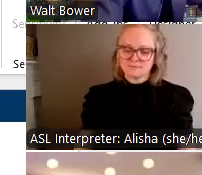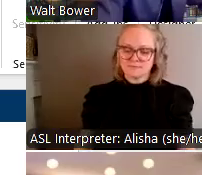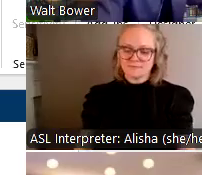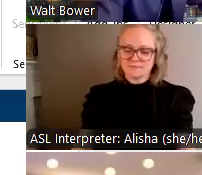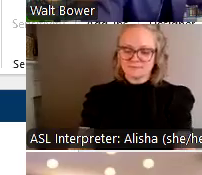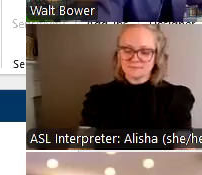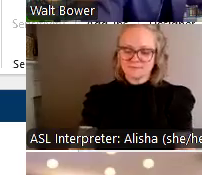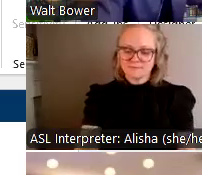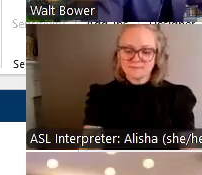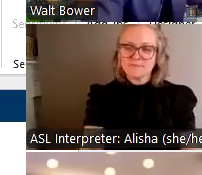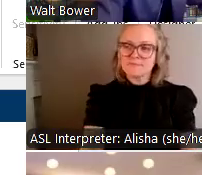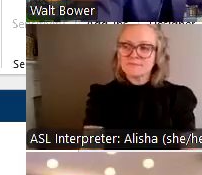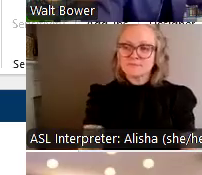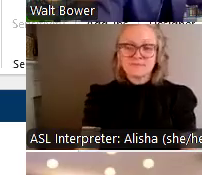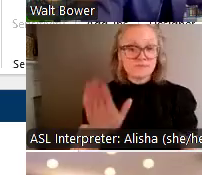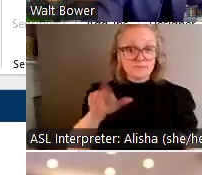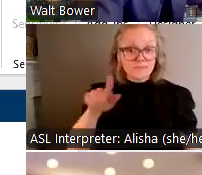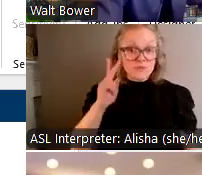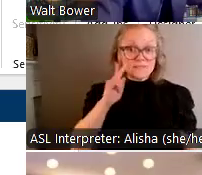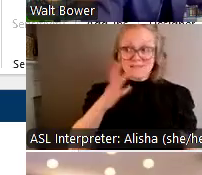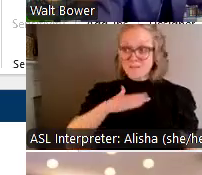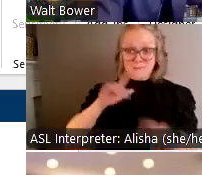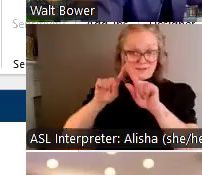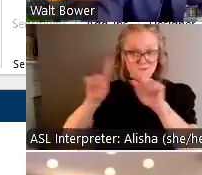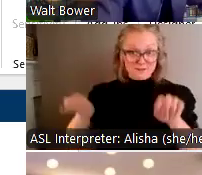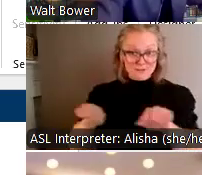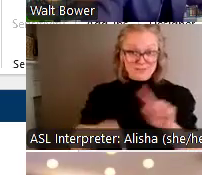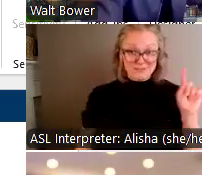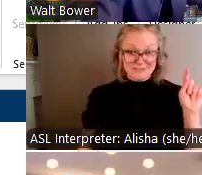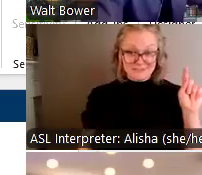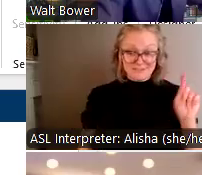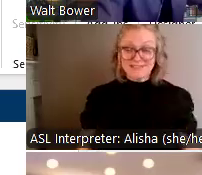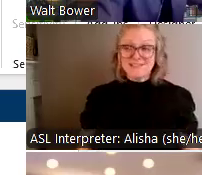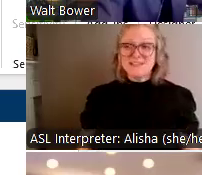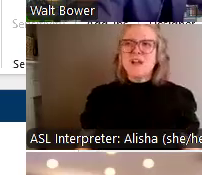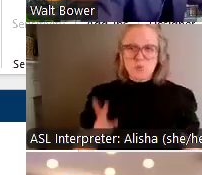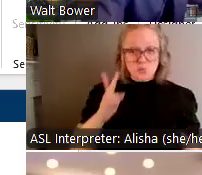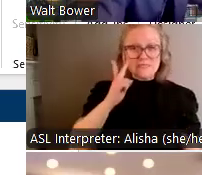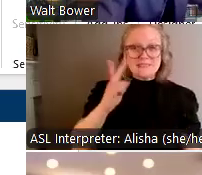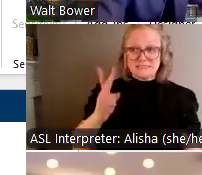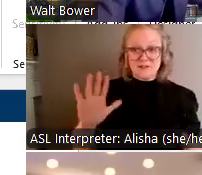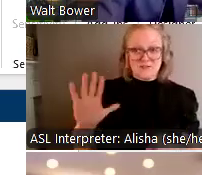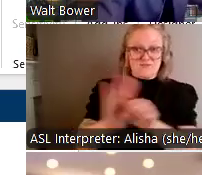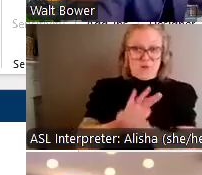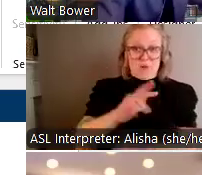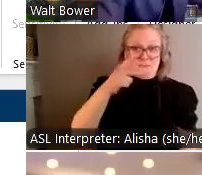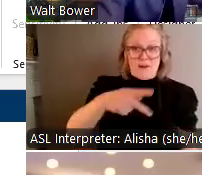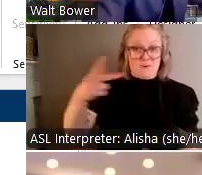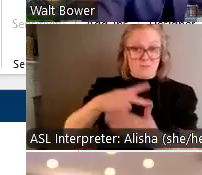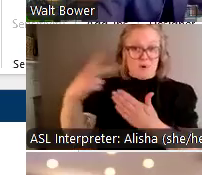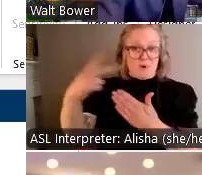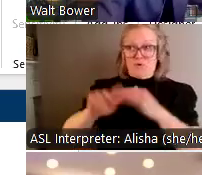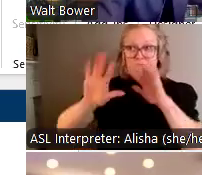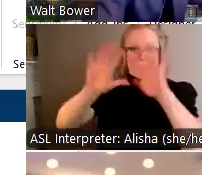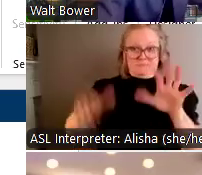Which are you all seeing my screen? It's not. We are seeing the slides, but we can also see the slides on the left